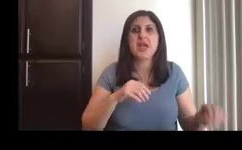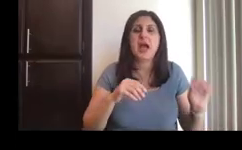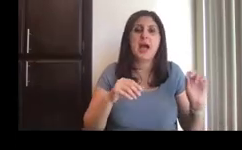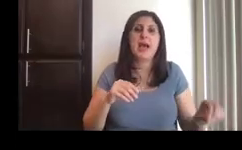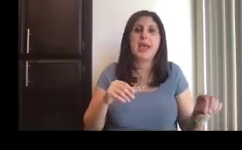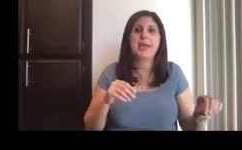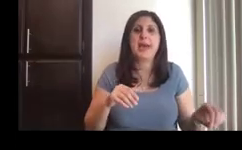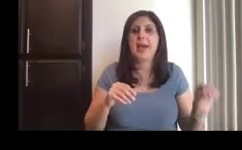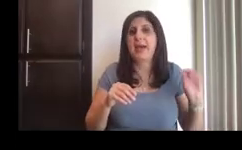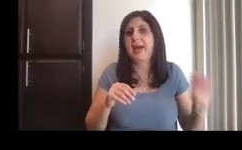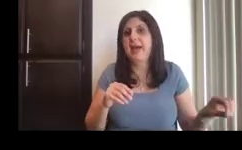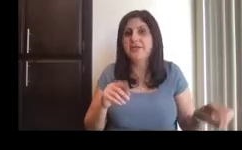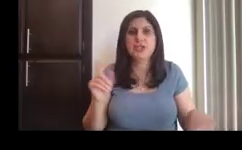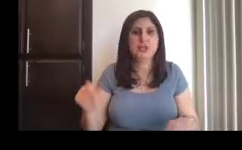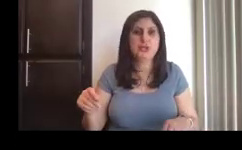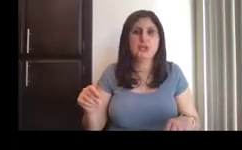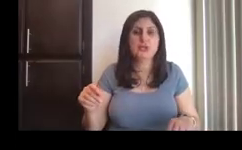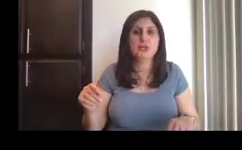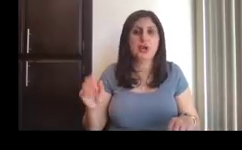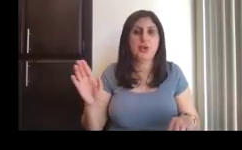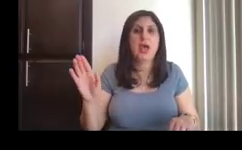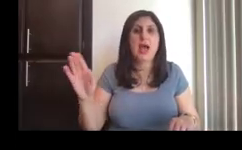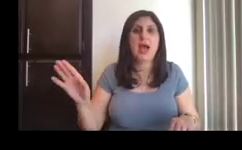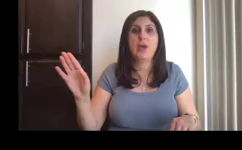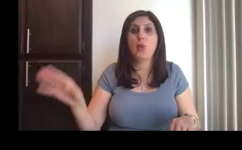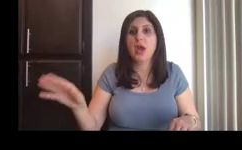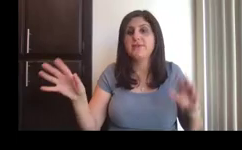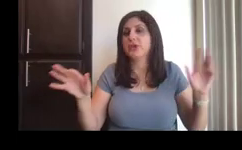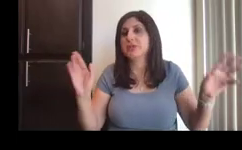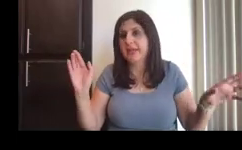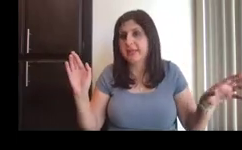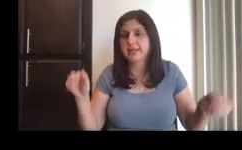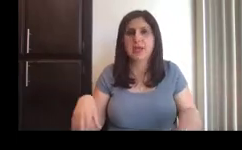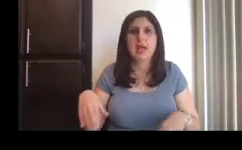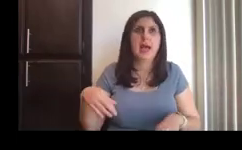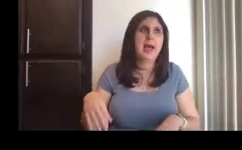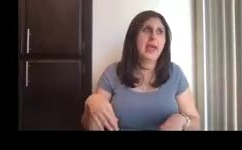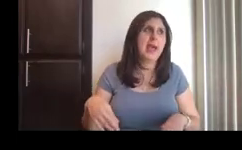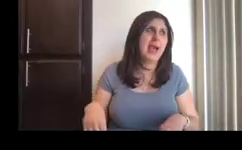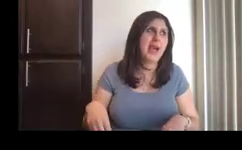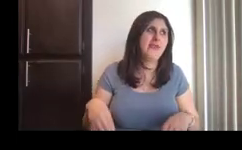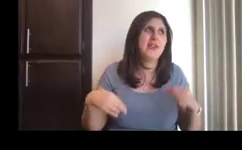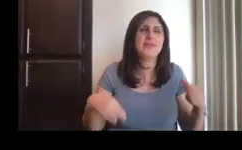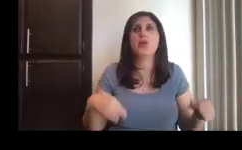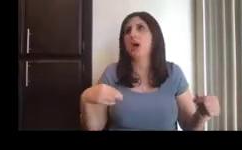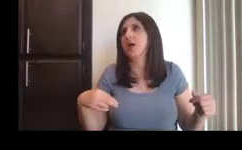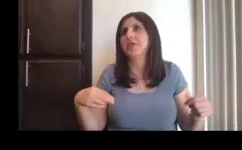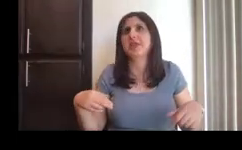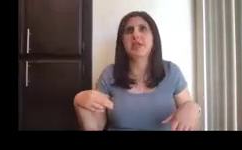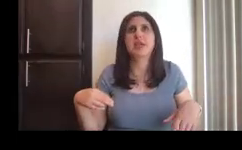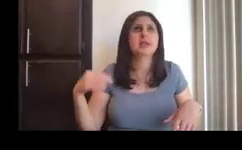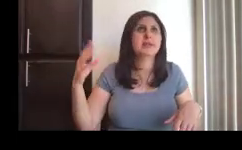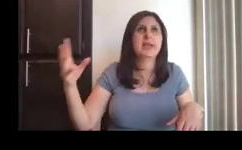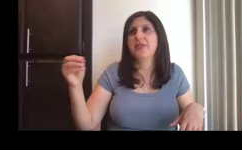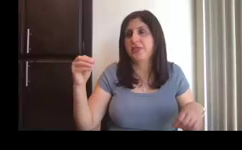floor. I have to, no, I won first place. I have my phone